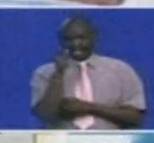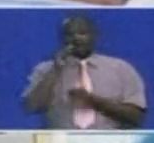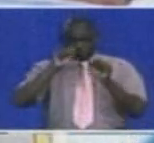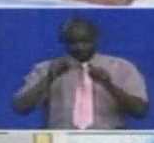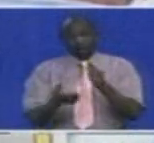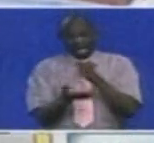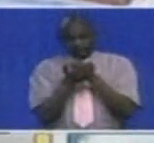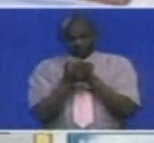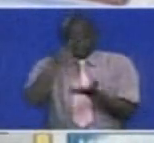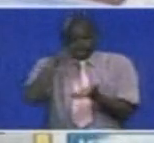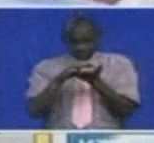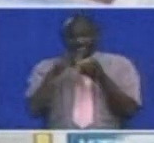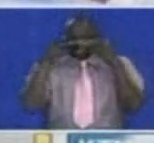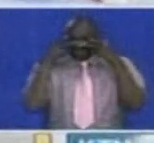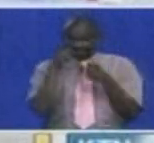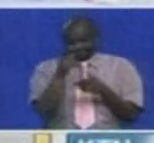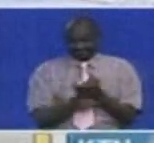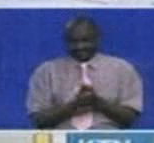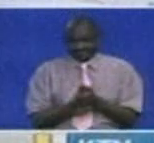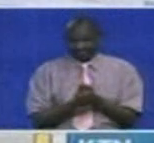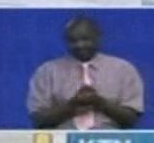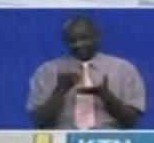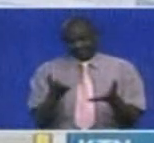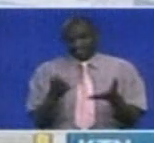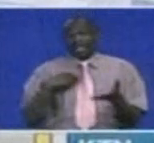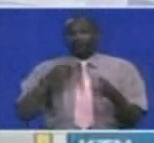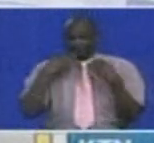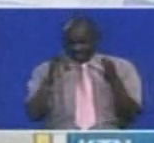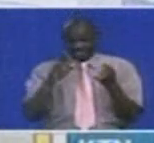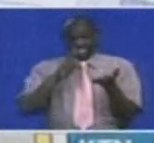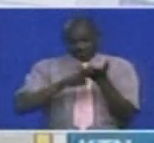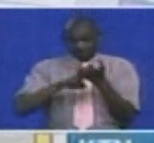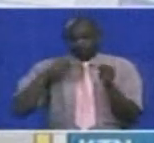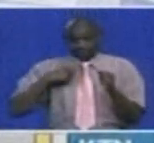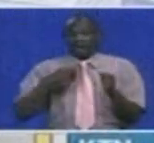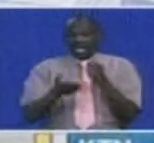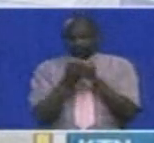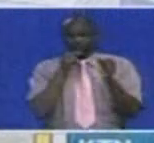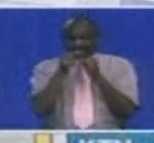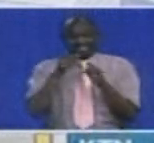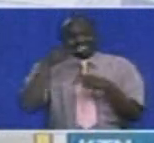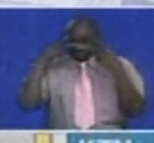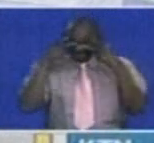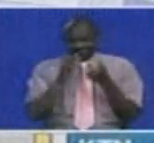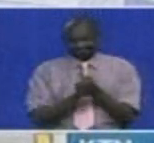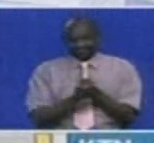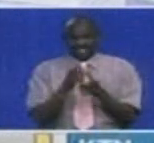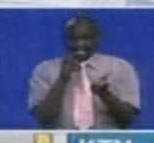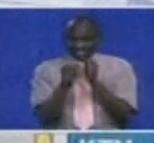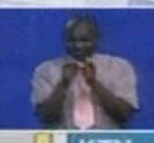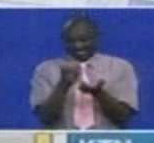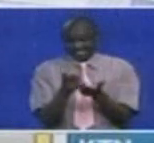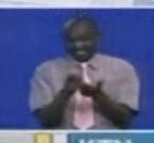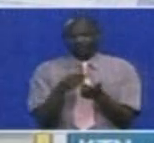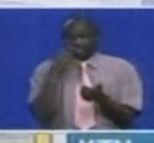fight terrorism? Do you think fresh registration of people will help fight terrorism? Tongue twister there, isn't it? Yeah. Okay, it happens. We're